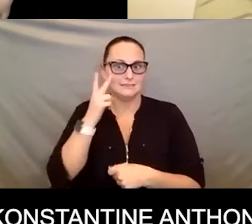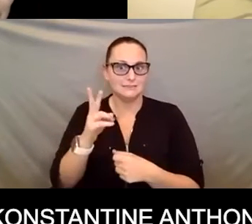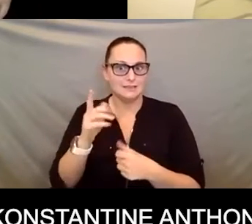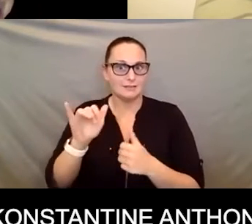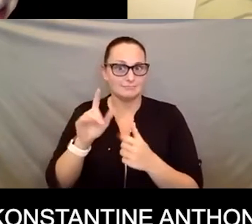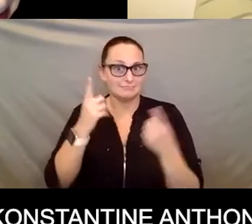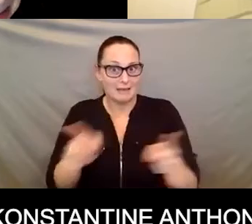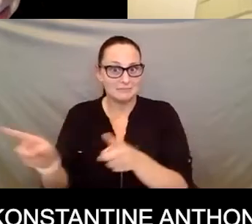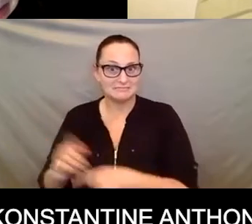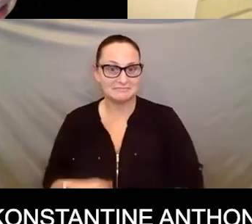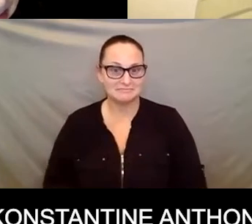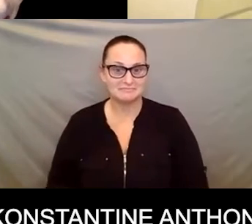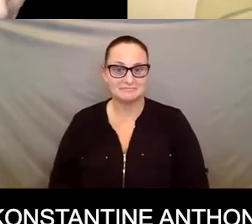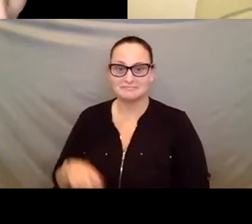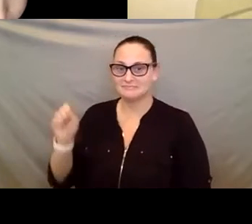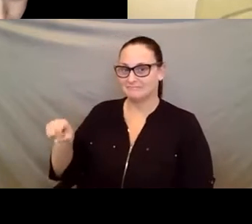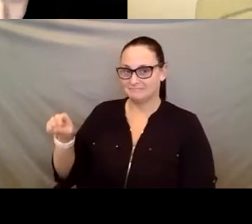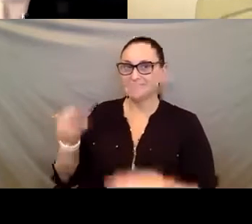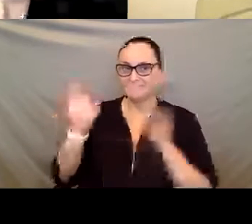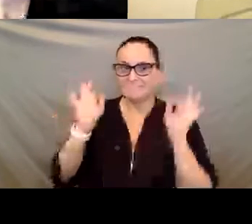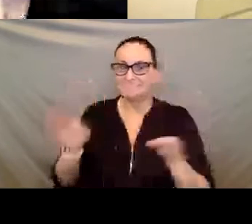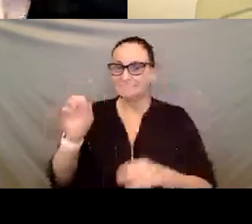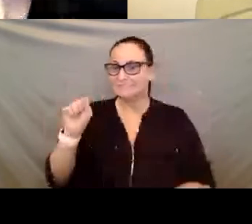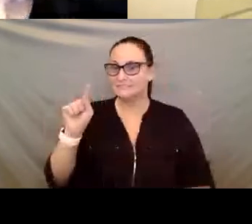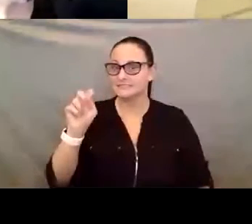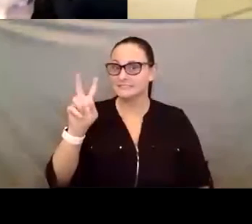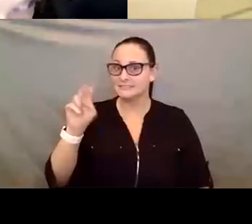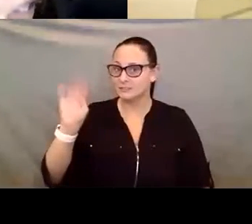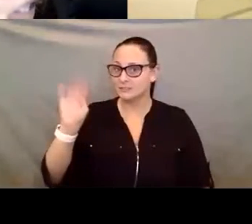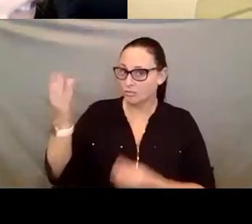fruition. Yeah. Yeah, absolutely. Stephen, any thoughts on this?